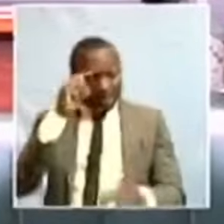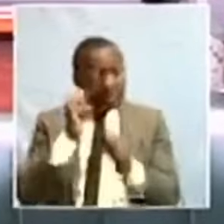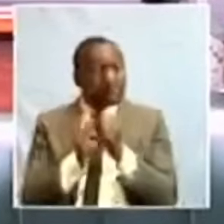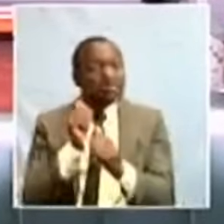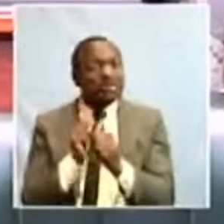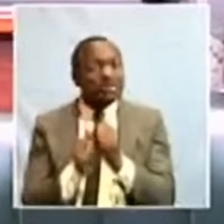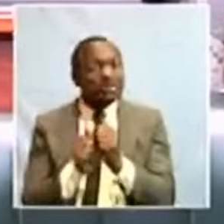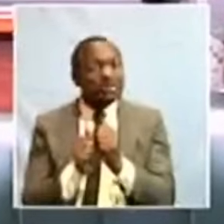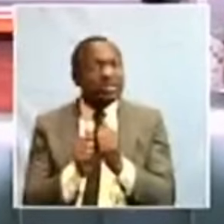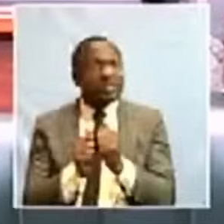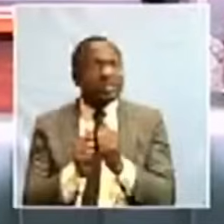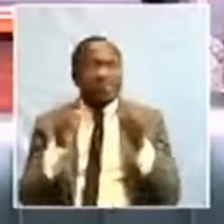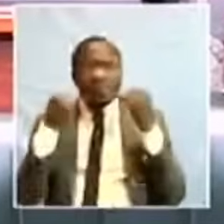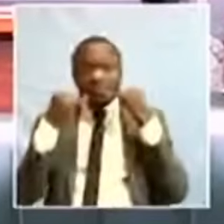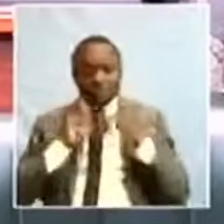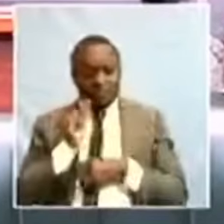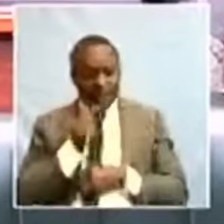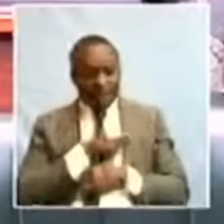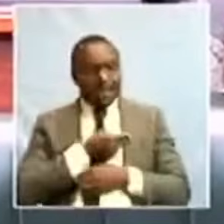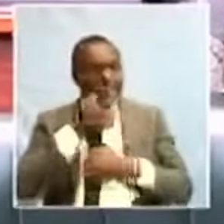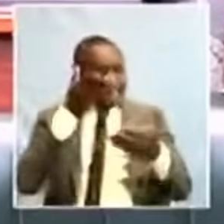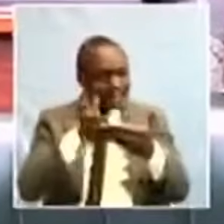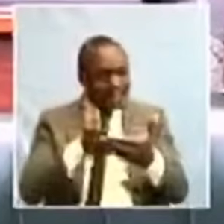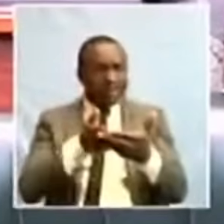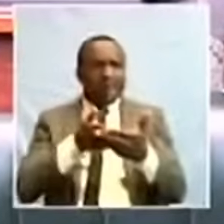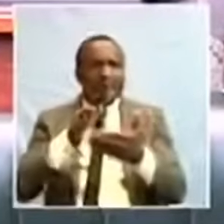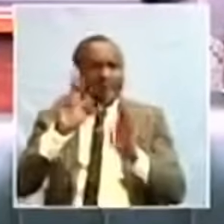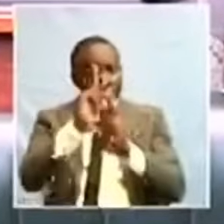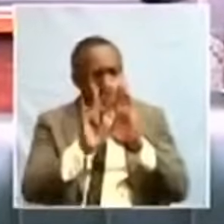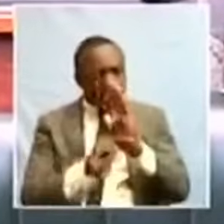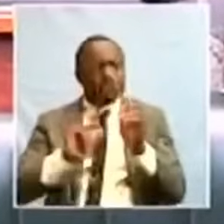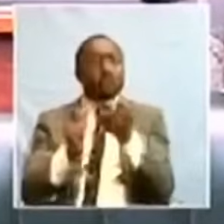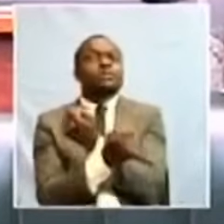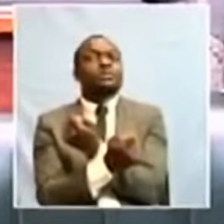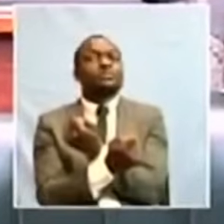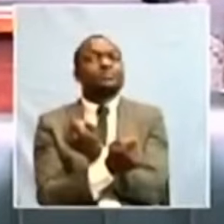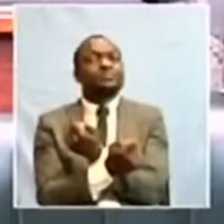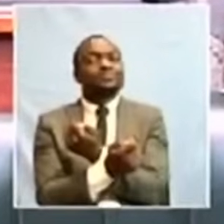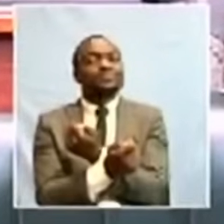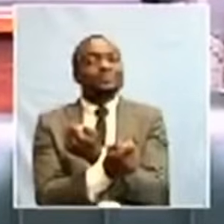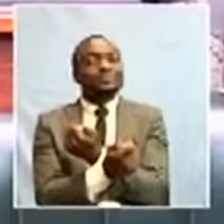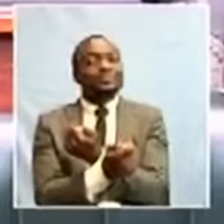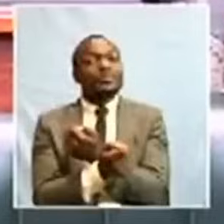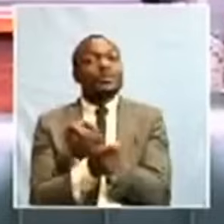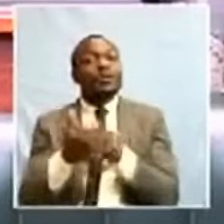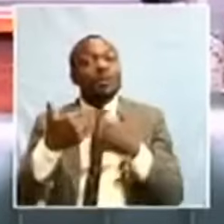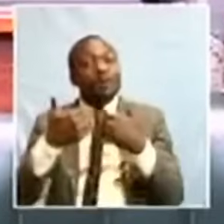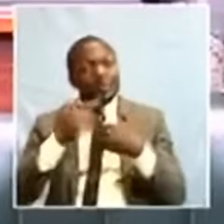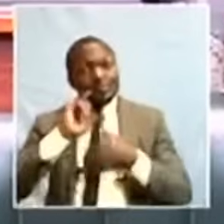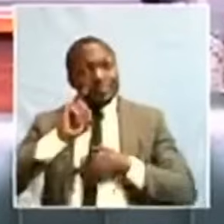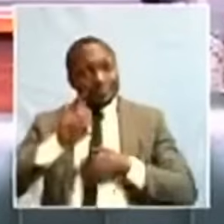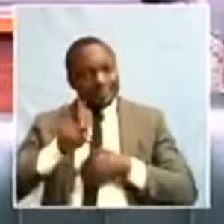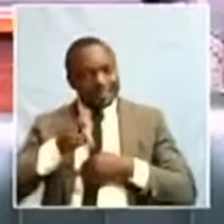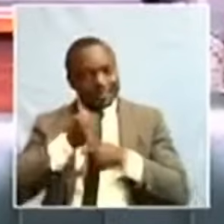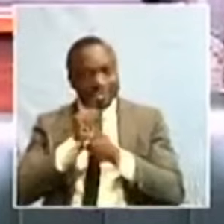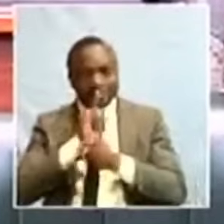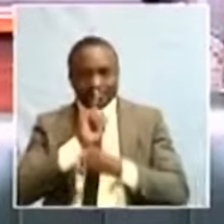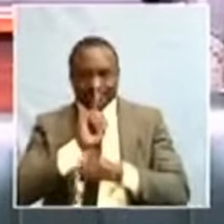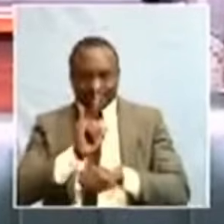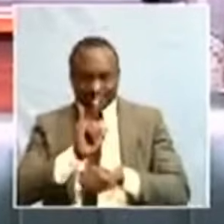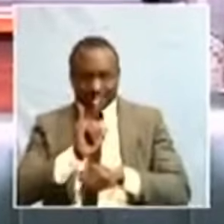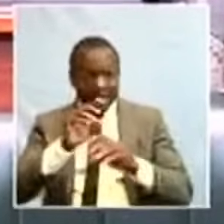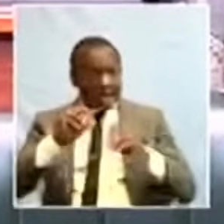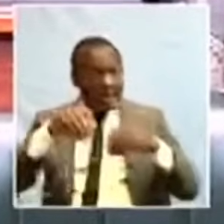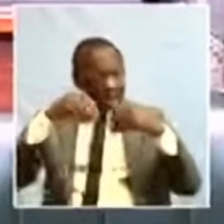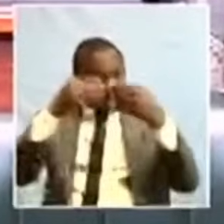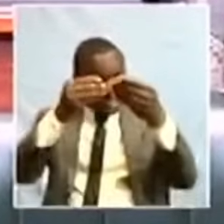Because when you tell us, this is how even policies change. We have to ensure that we